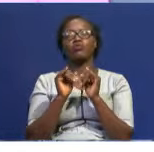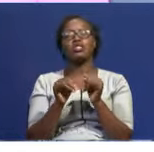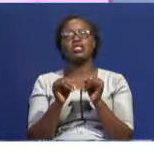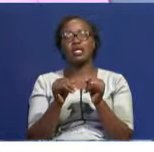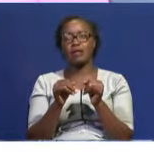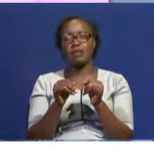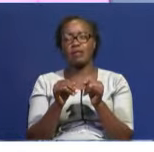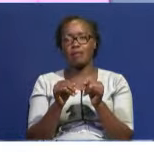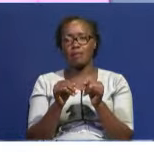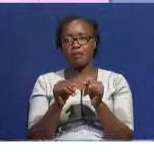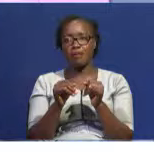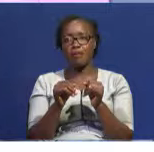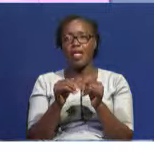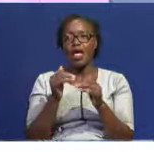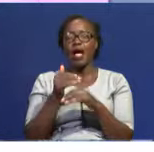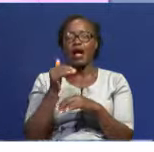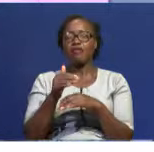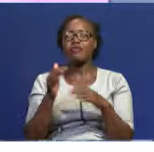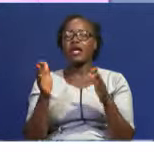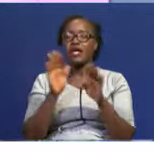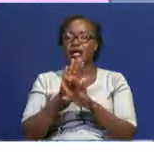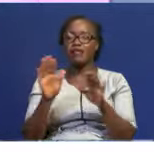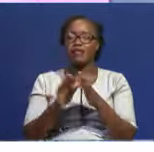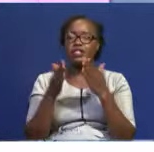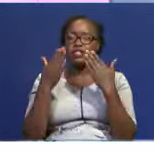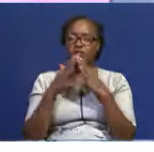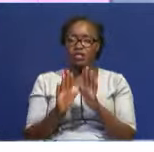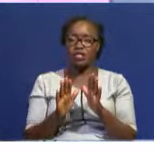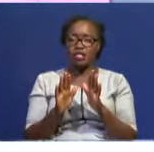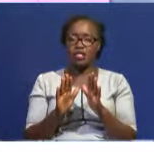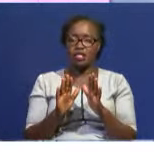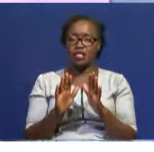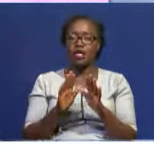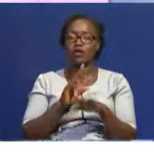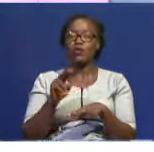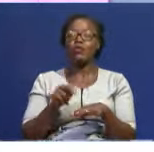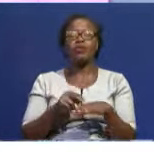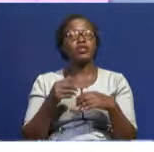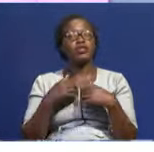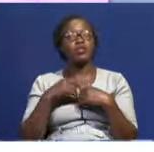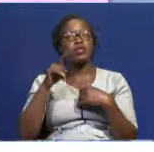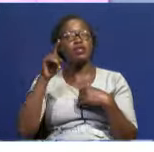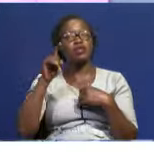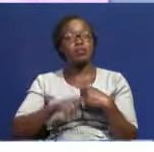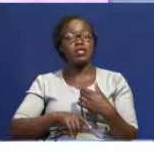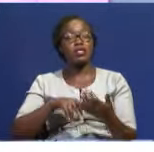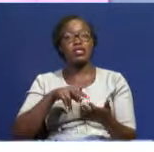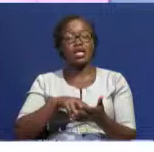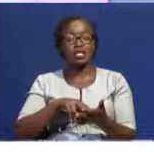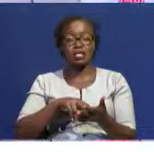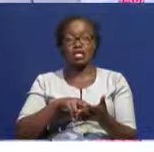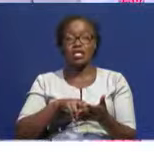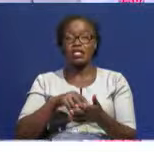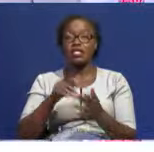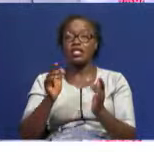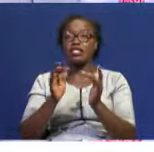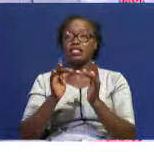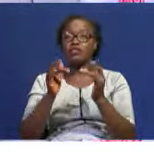platforms. After all is said and done, we have a nation that must stand the test of